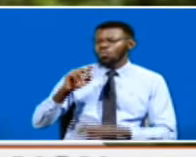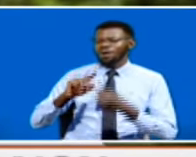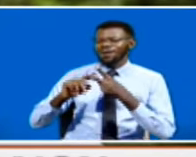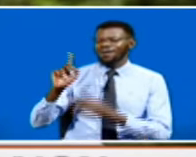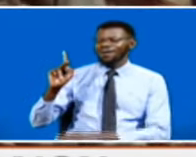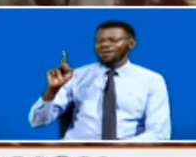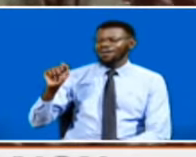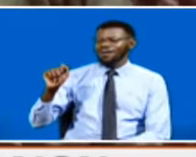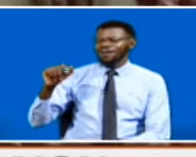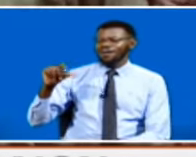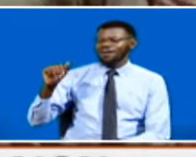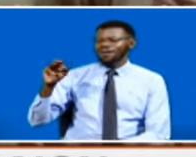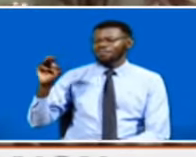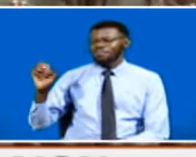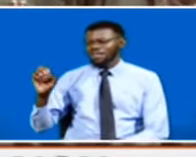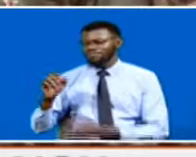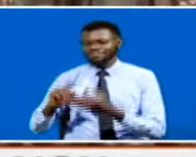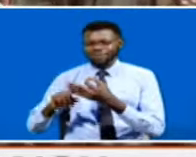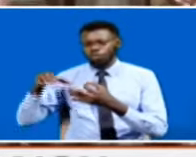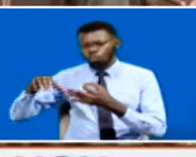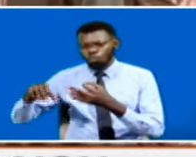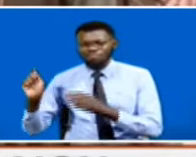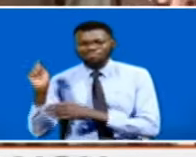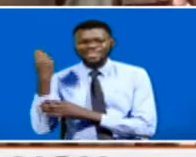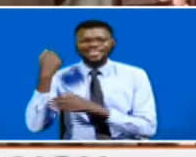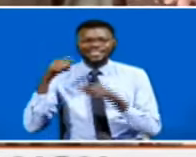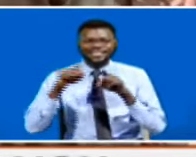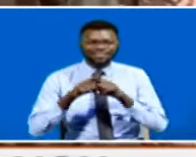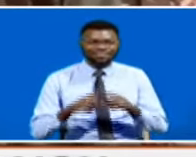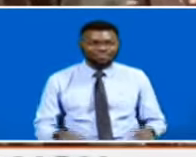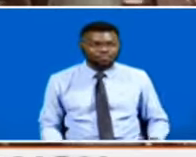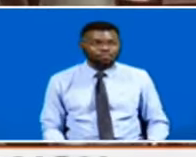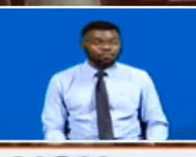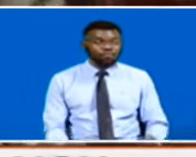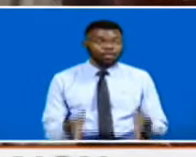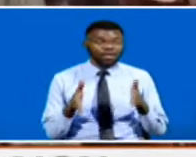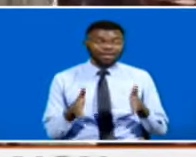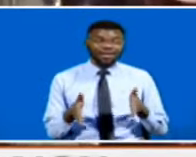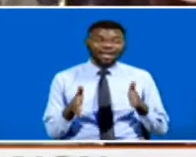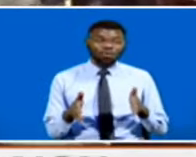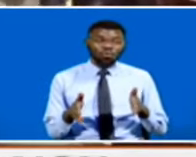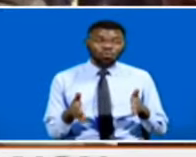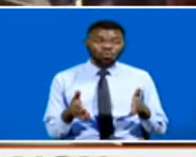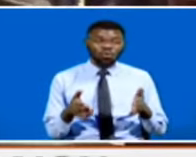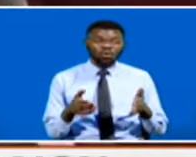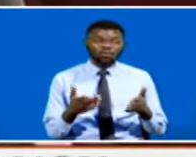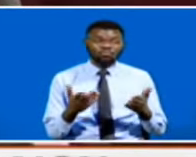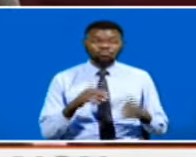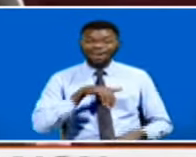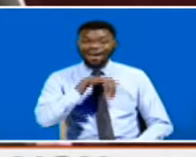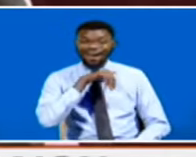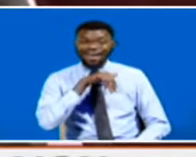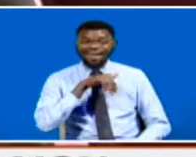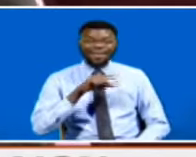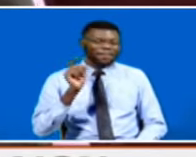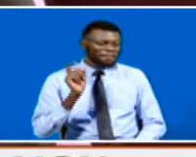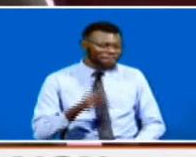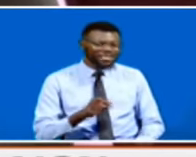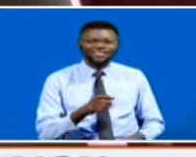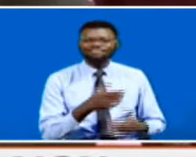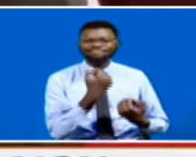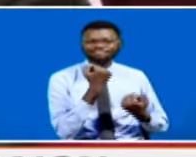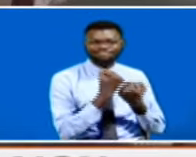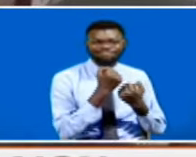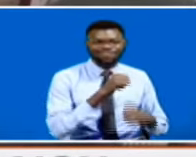Tshisekedi. However, with Odinga's backing from the state comes conditions which may force him to toe the line with a government